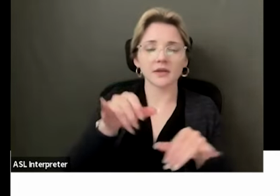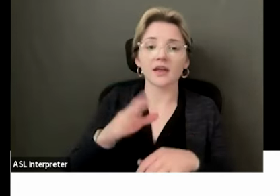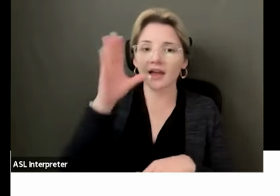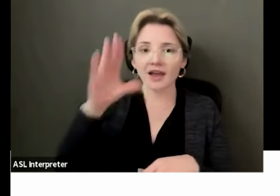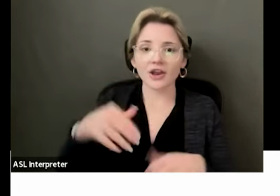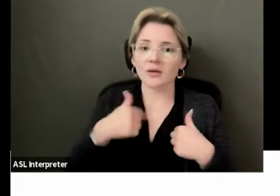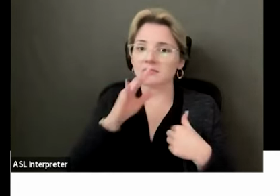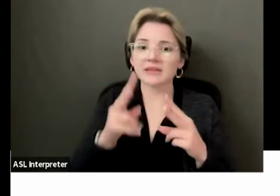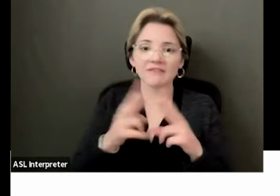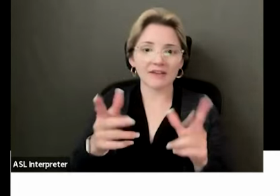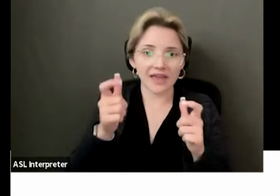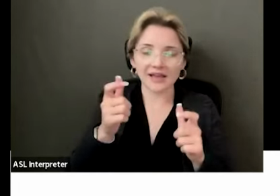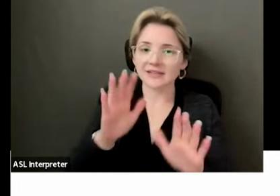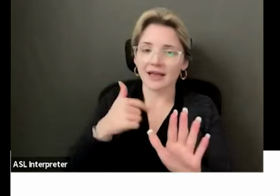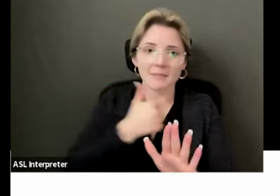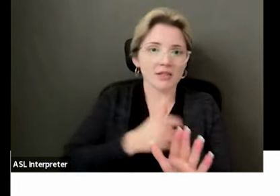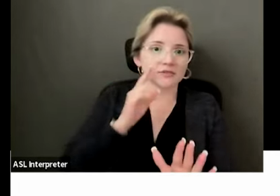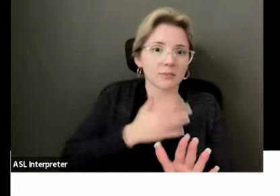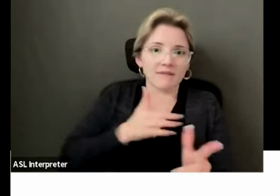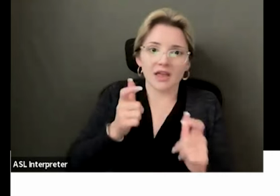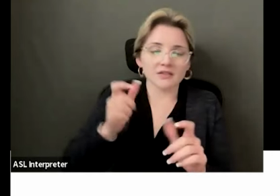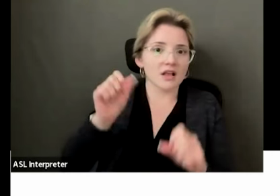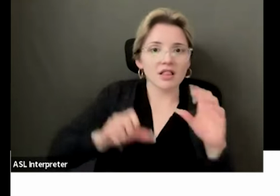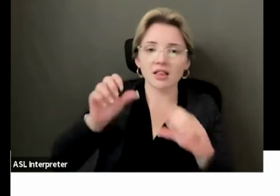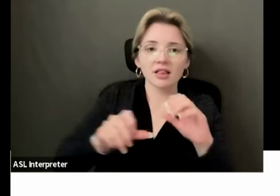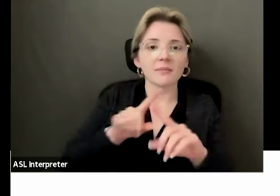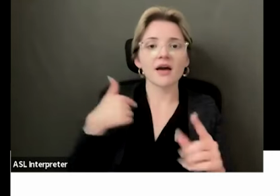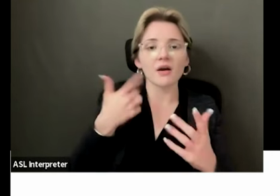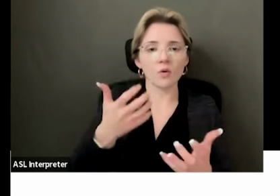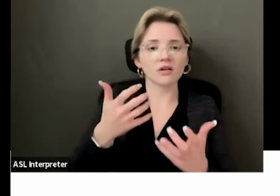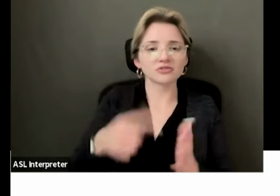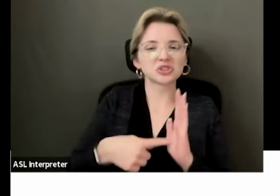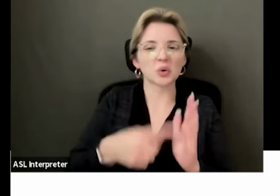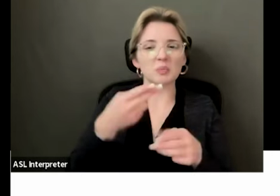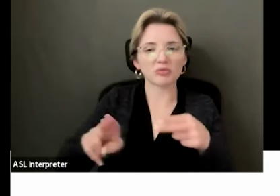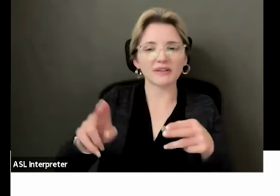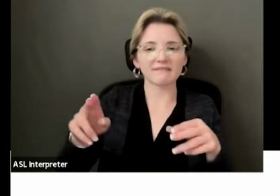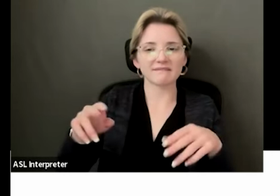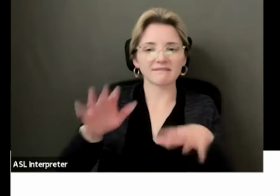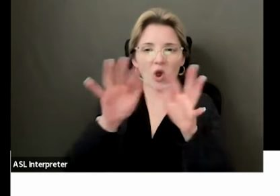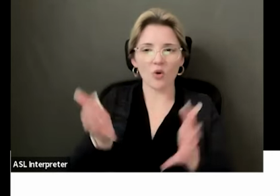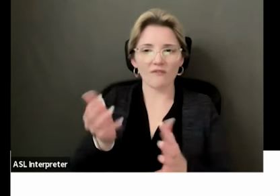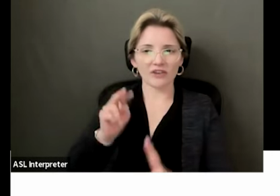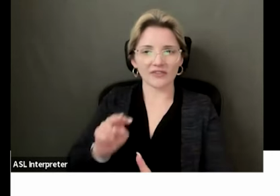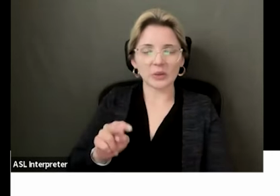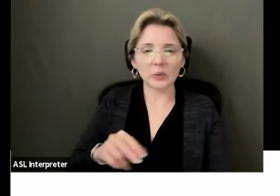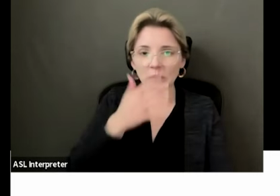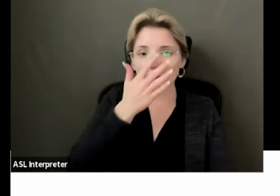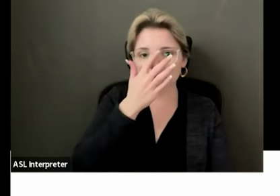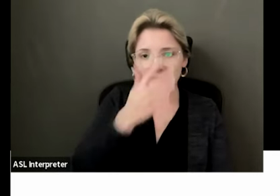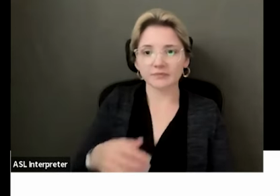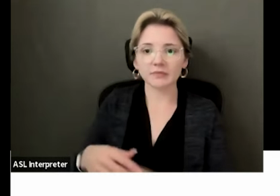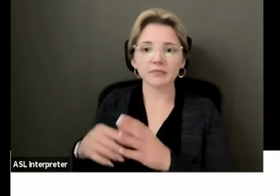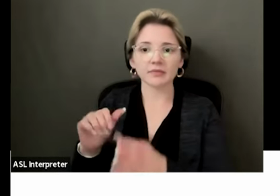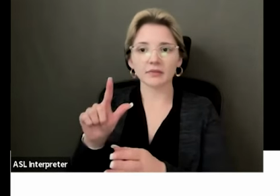and I apologize, but I think I just wanted to give you a brief overview. Thank you so much. And I think we've definitely